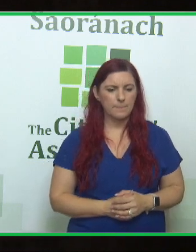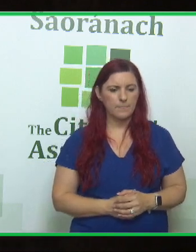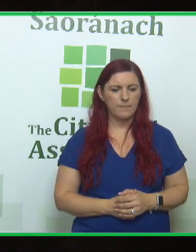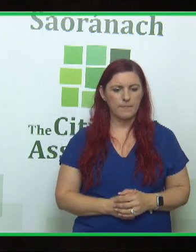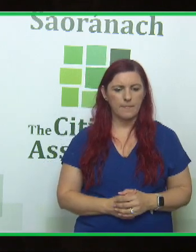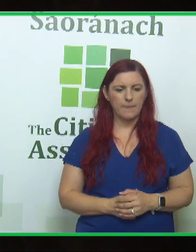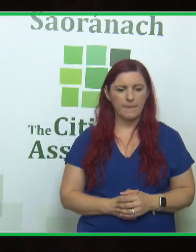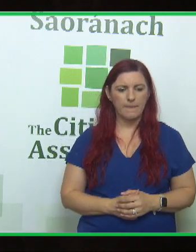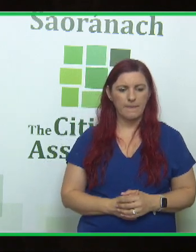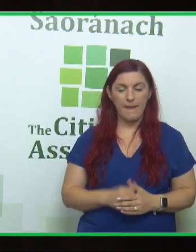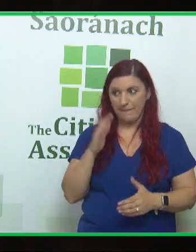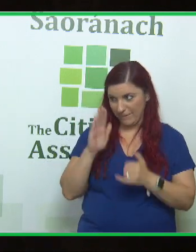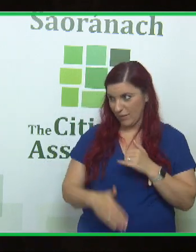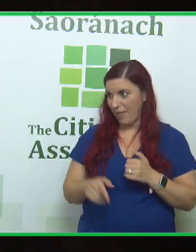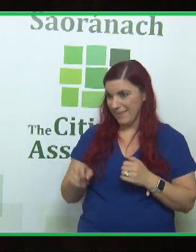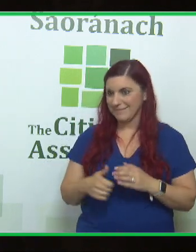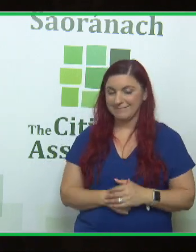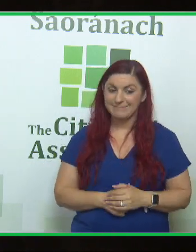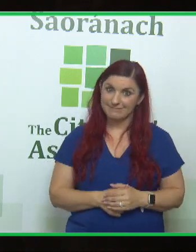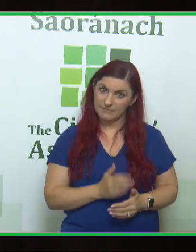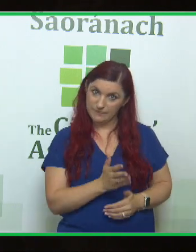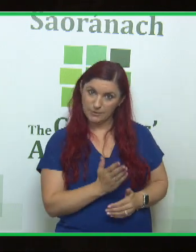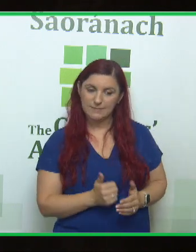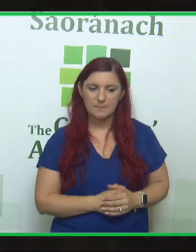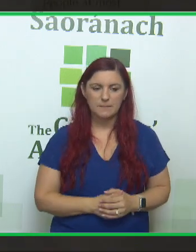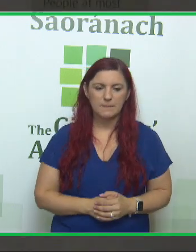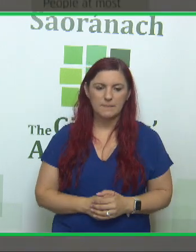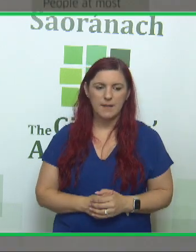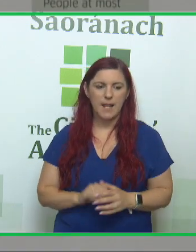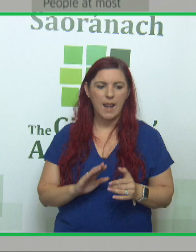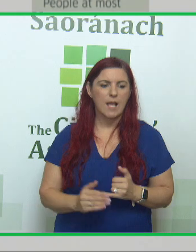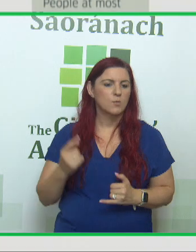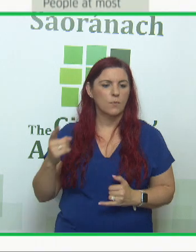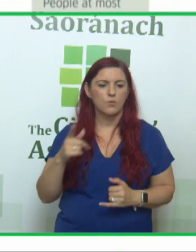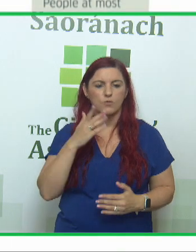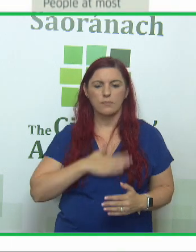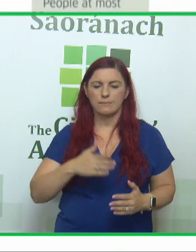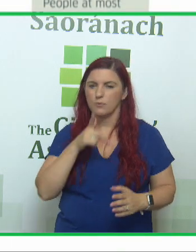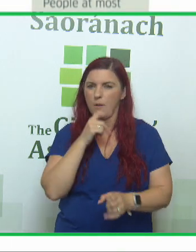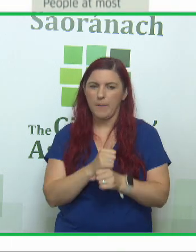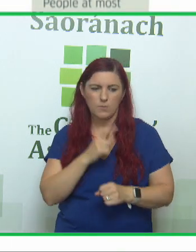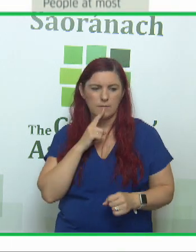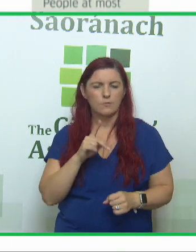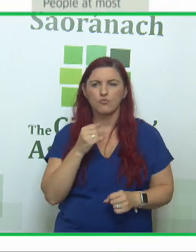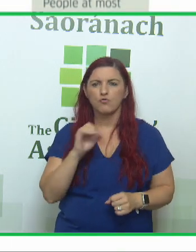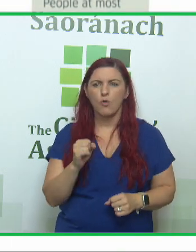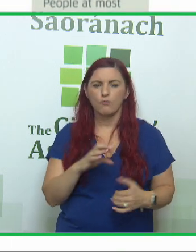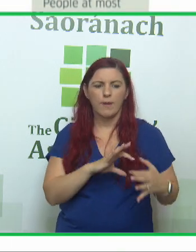Go back, maybe I'll finish this. I'll ask you to finish now, Jim, yeah, please. Yeah. We've just had a talk on drug-related